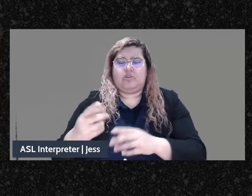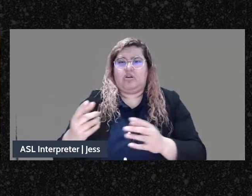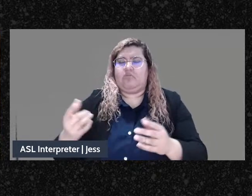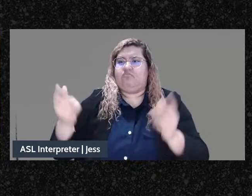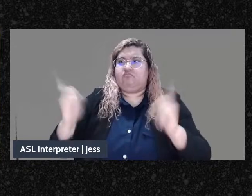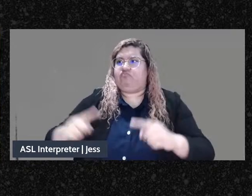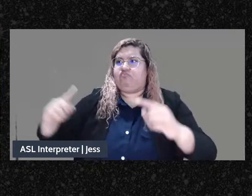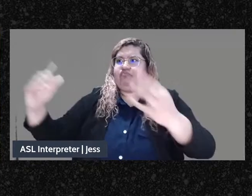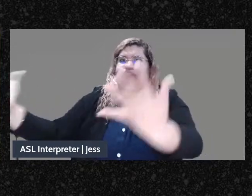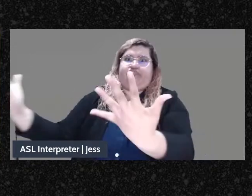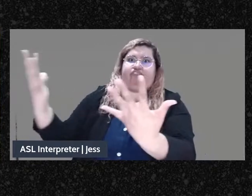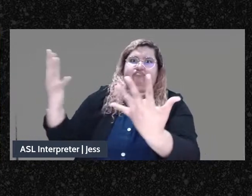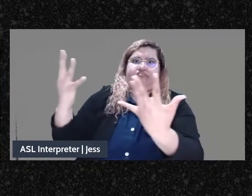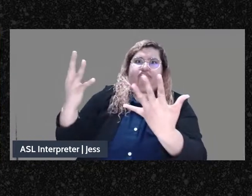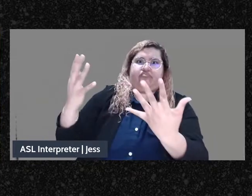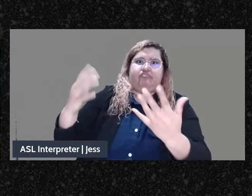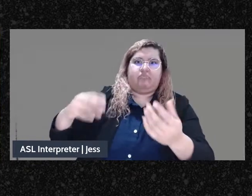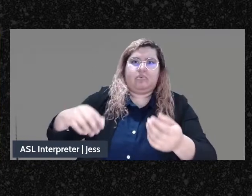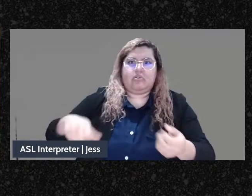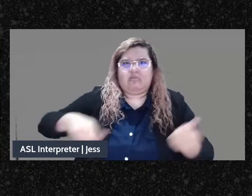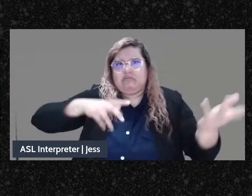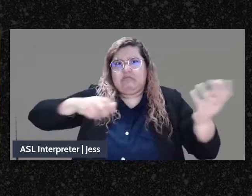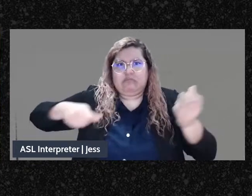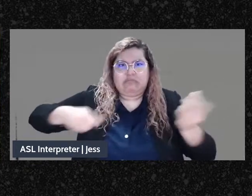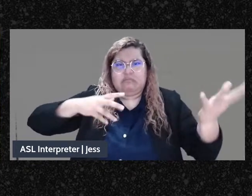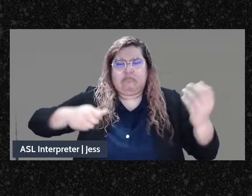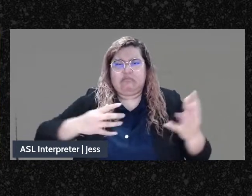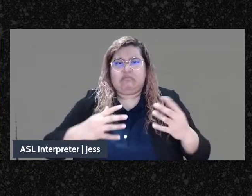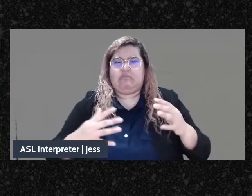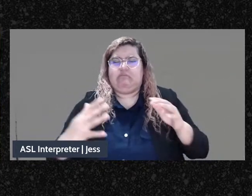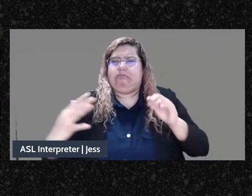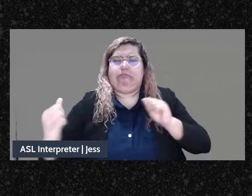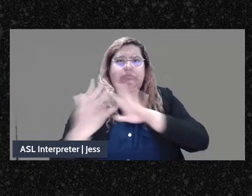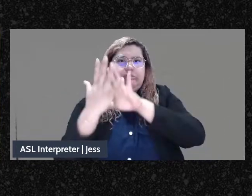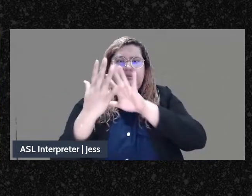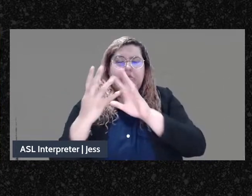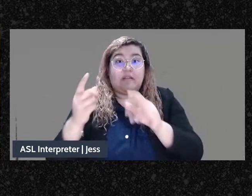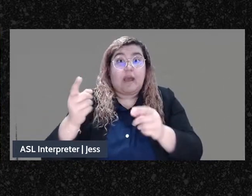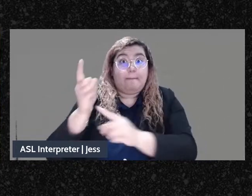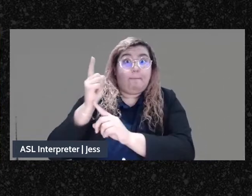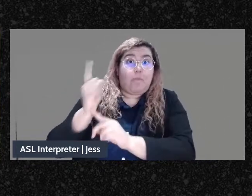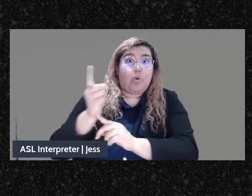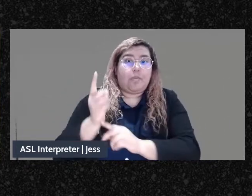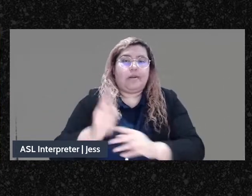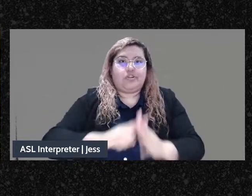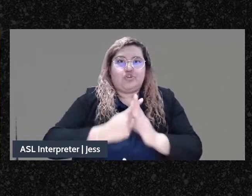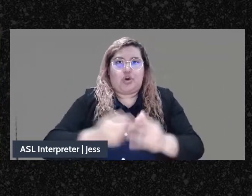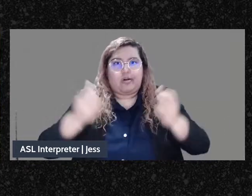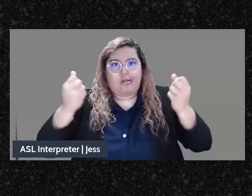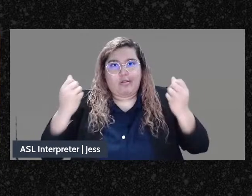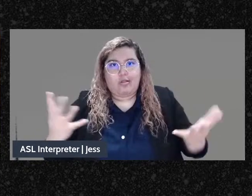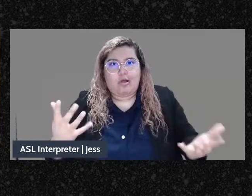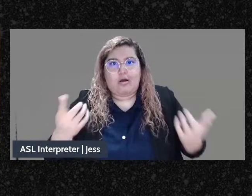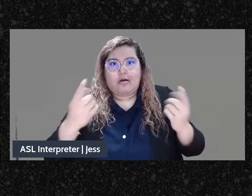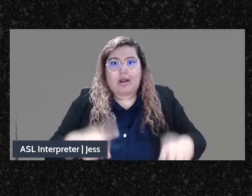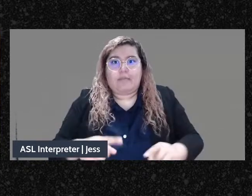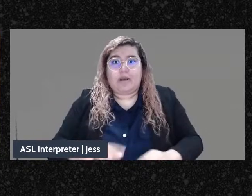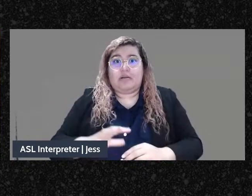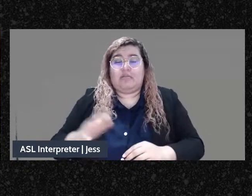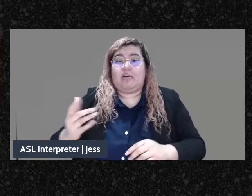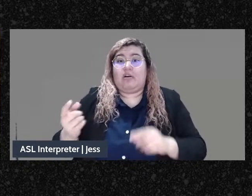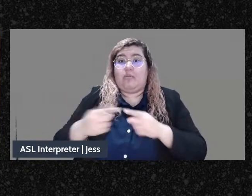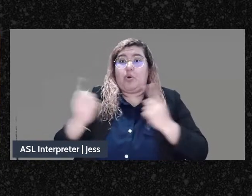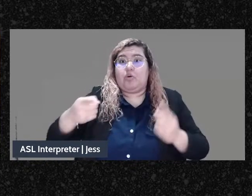That moment sparked a lot, and we saw our opponents really spinning out. We saw